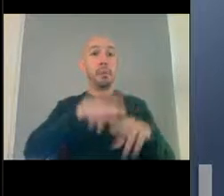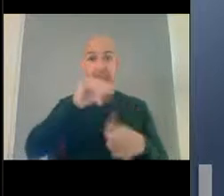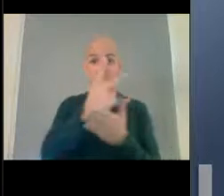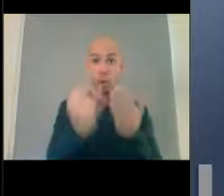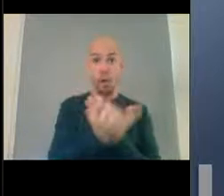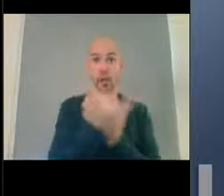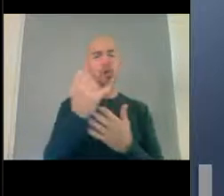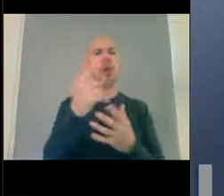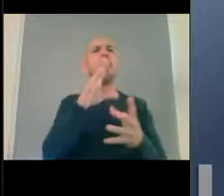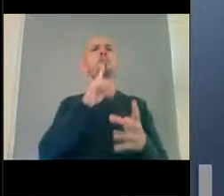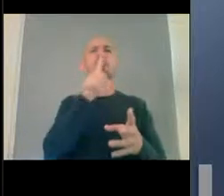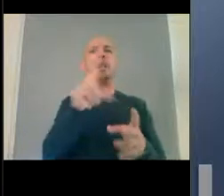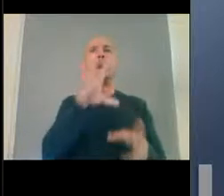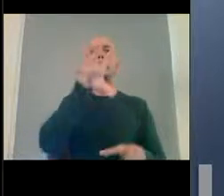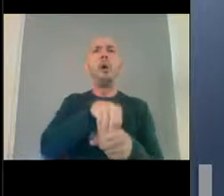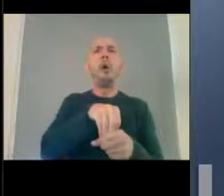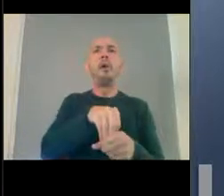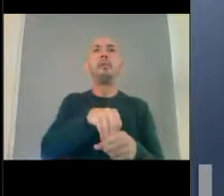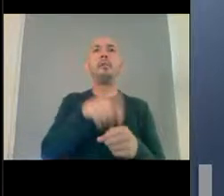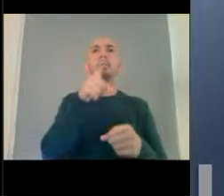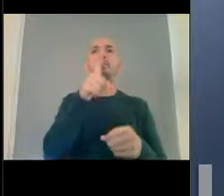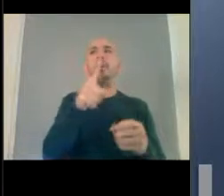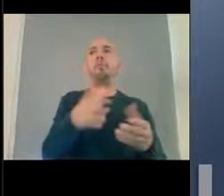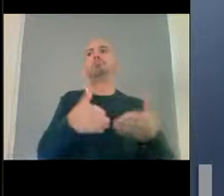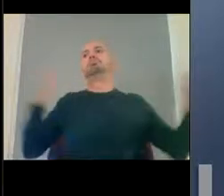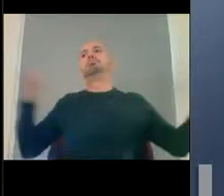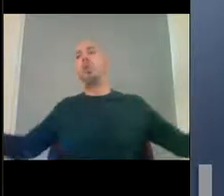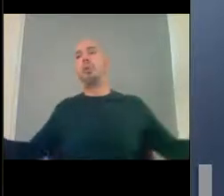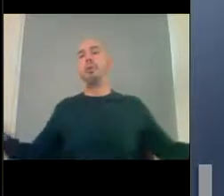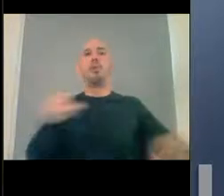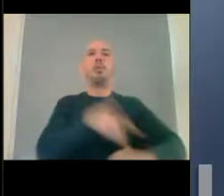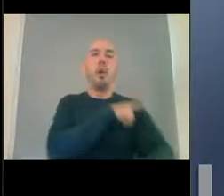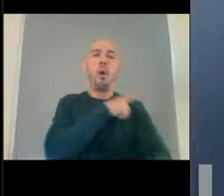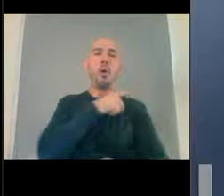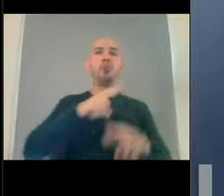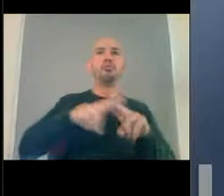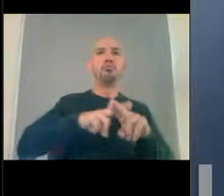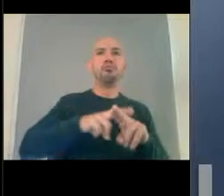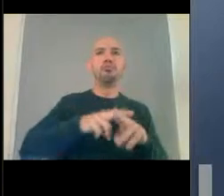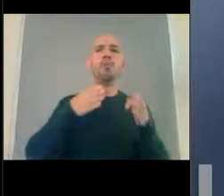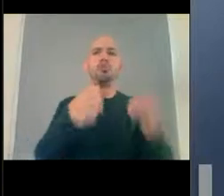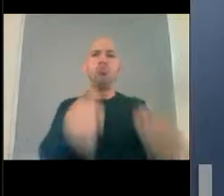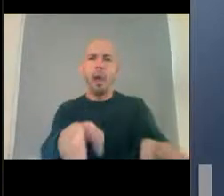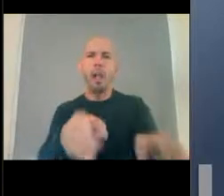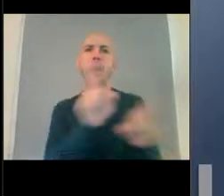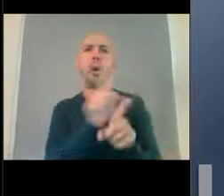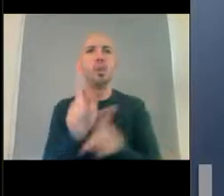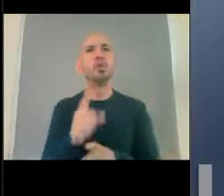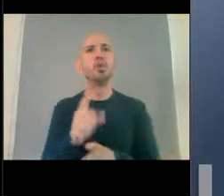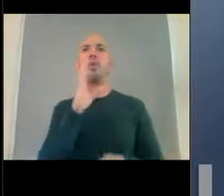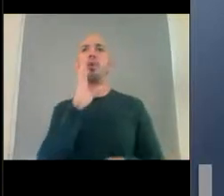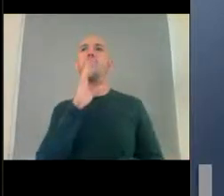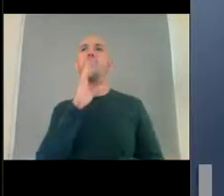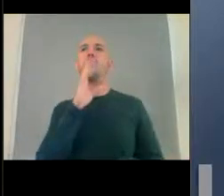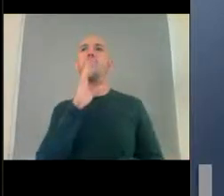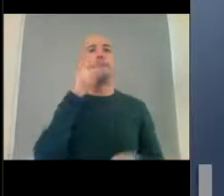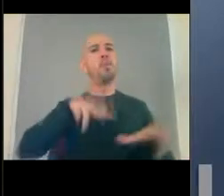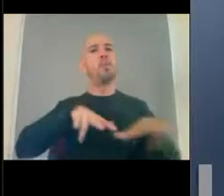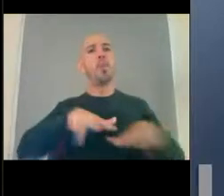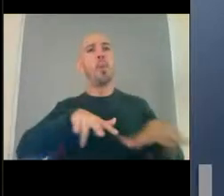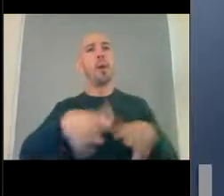coastal rail trail which is a 32 mile bicycle and pedestrian multi-use path adjacent to the santa cruz branch line